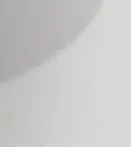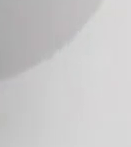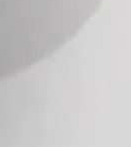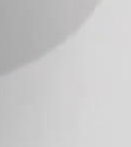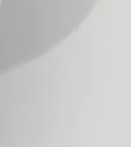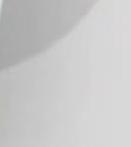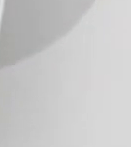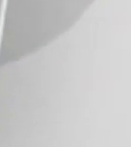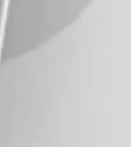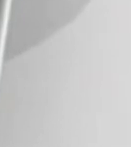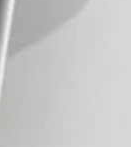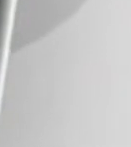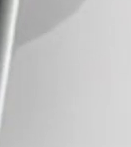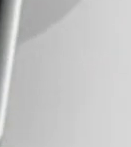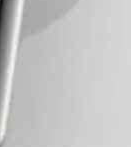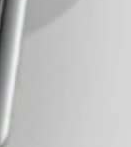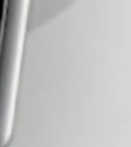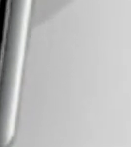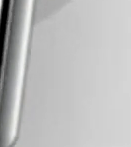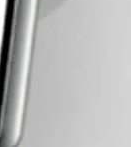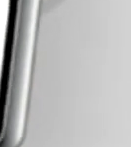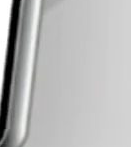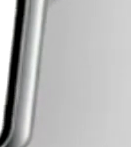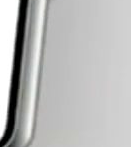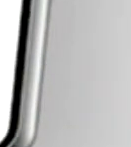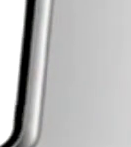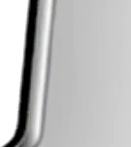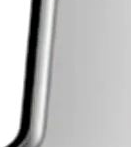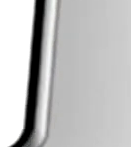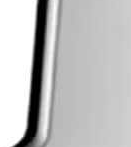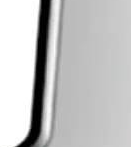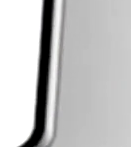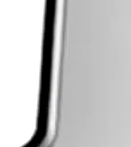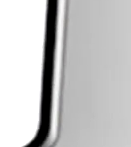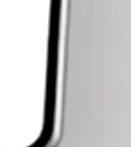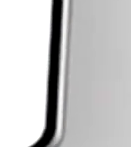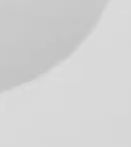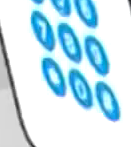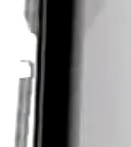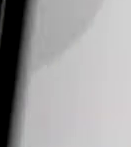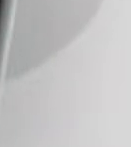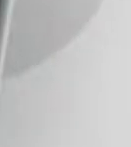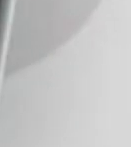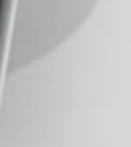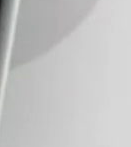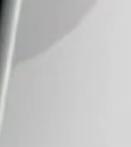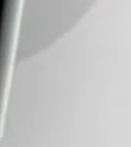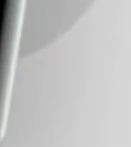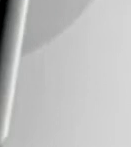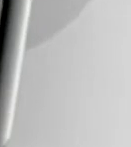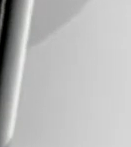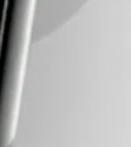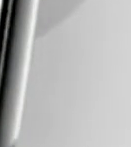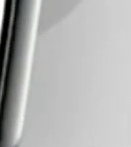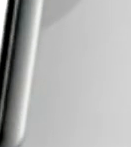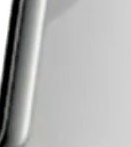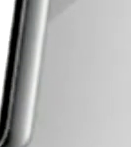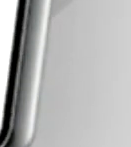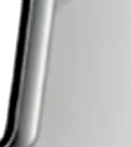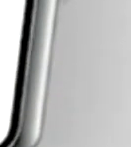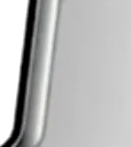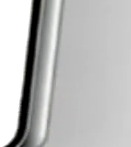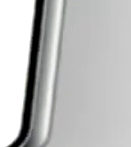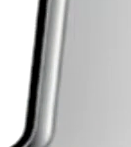757070. Account number andika neno loto. Kisha weka star na nambari yako ya simu. Weka kiwango chochote cha pesa kuanzia